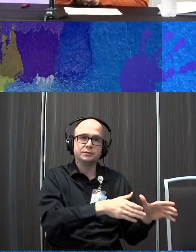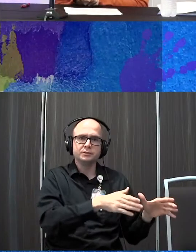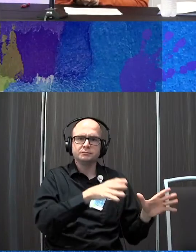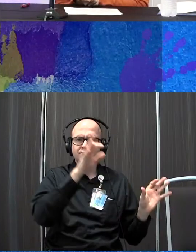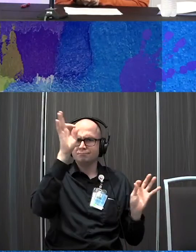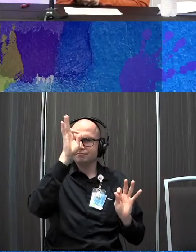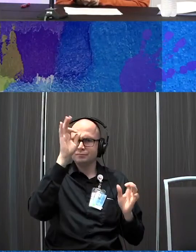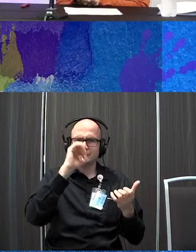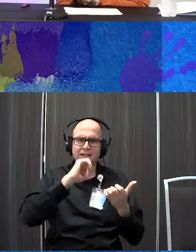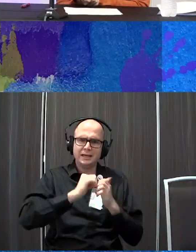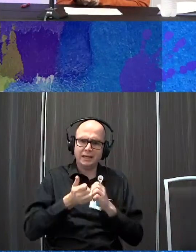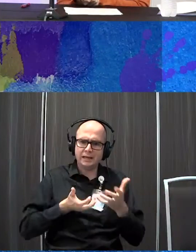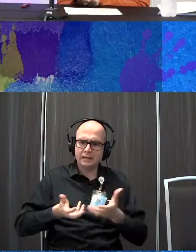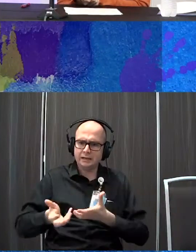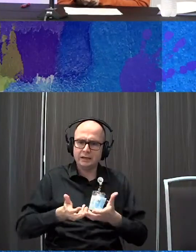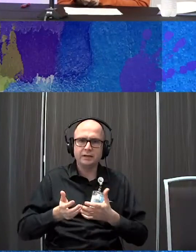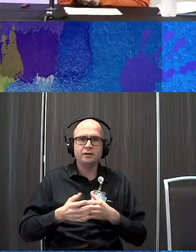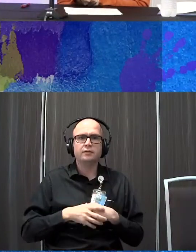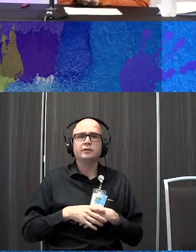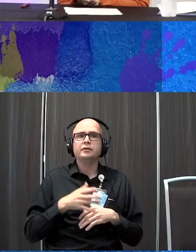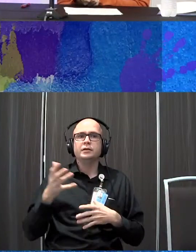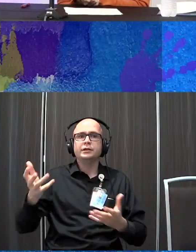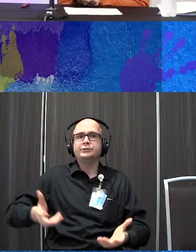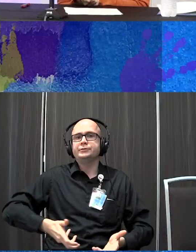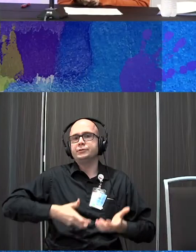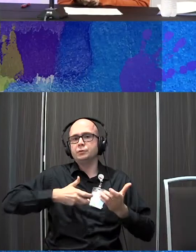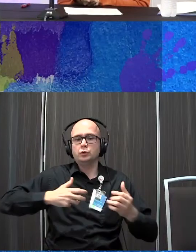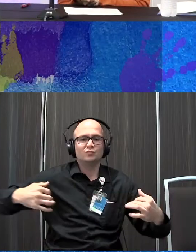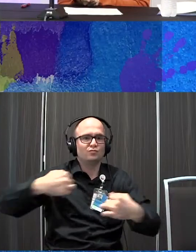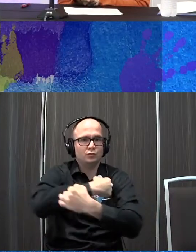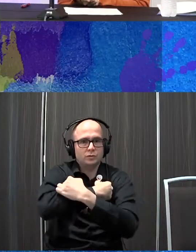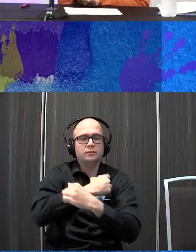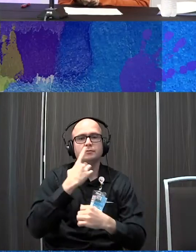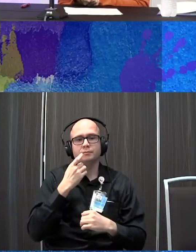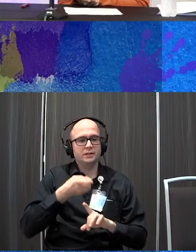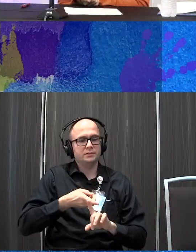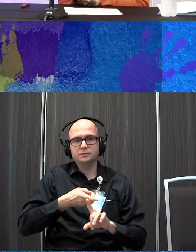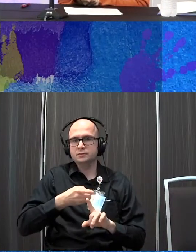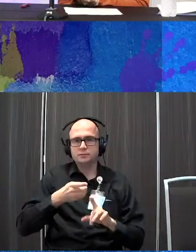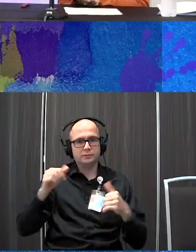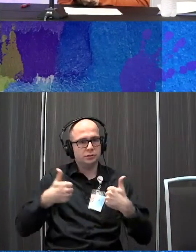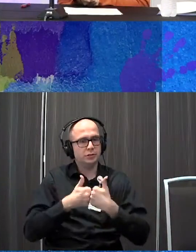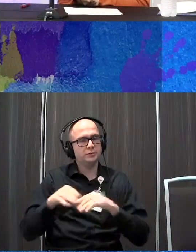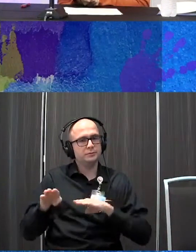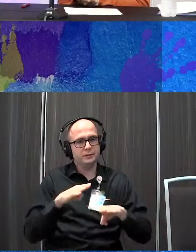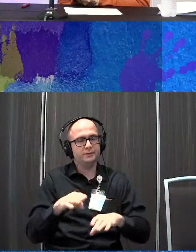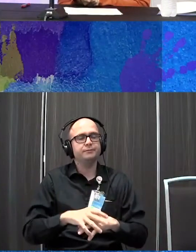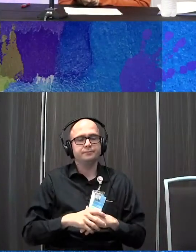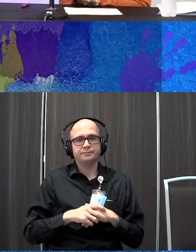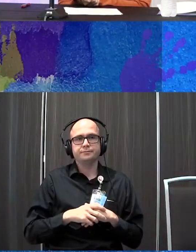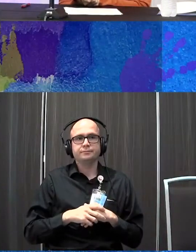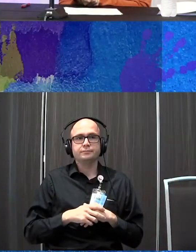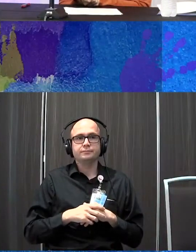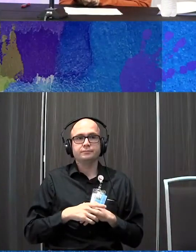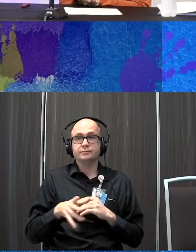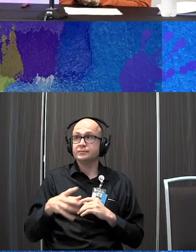to interact with Cole. So he was actually holding Cole or restraining him because Cole was having some challenging behaviors. And Cole